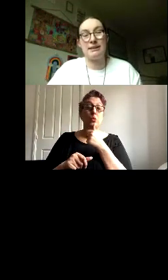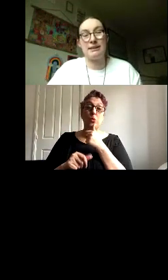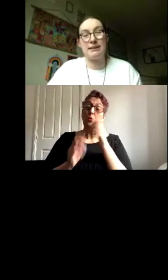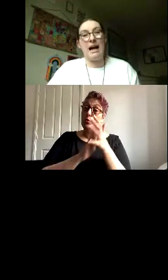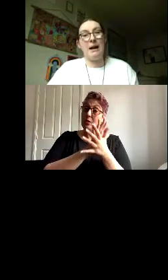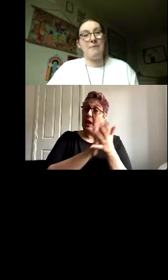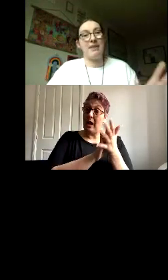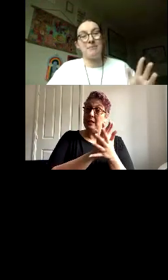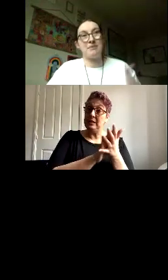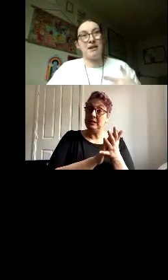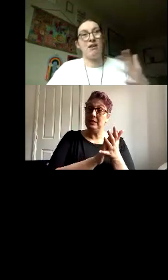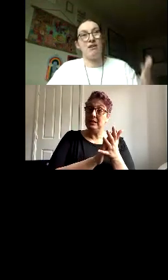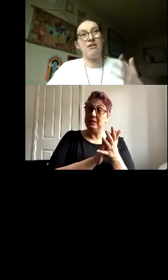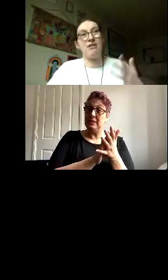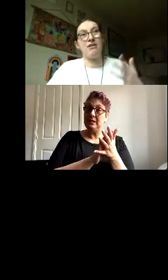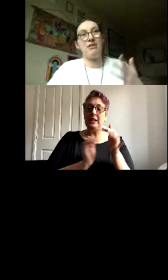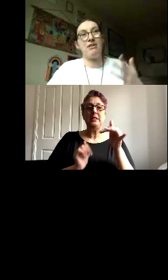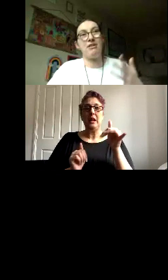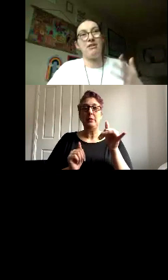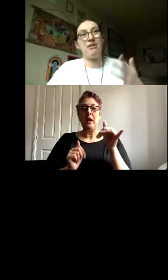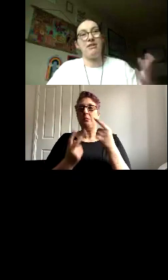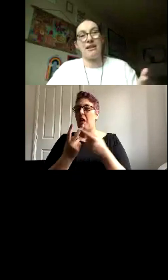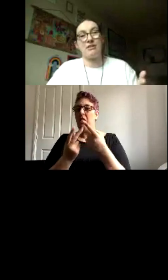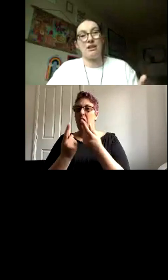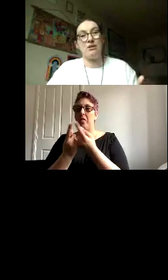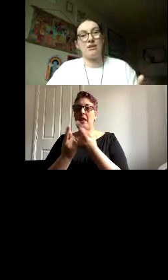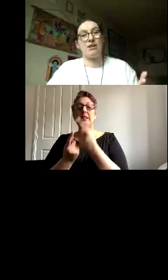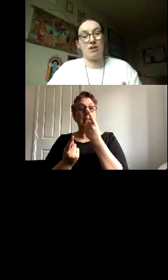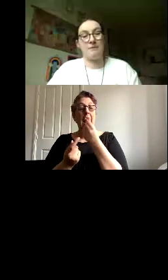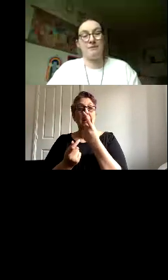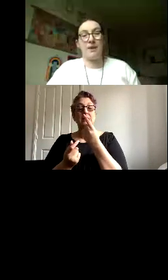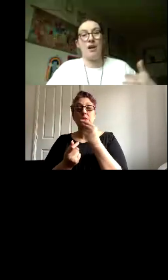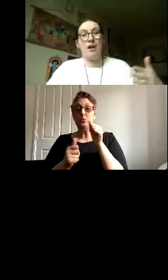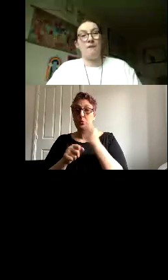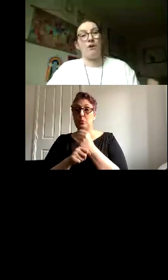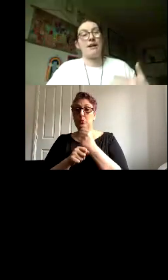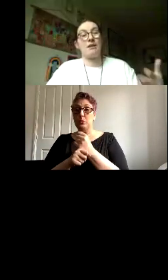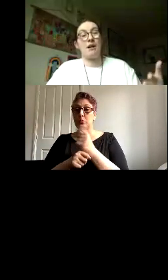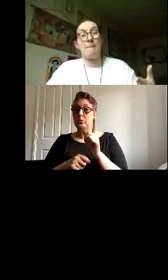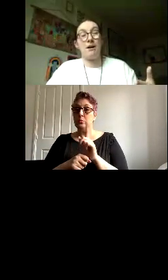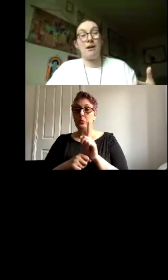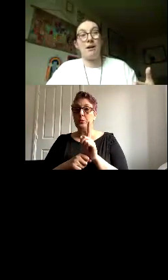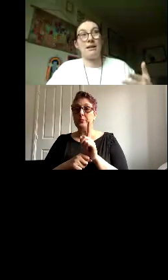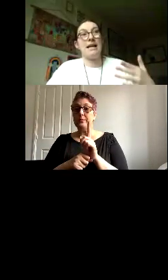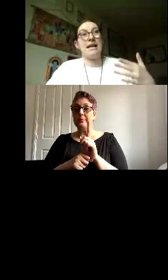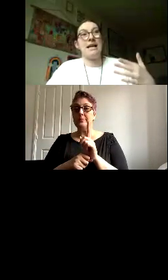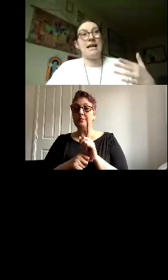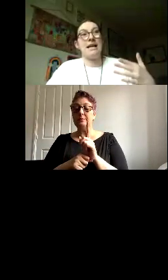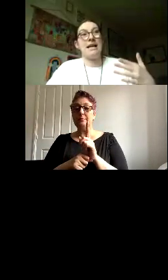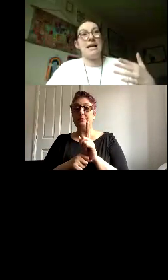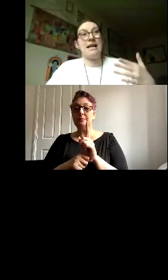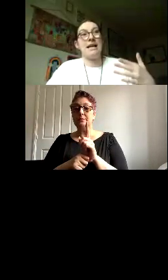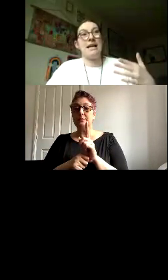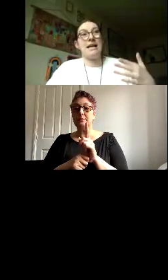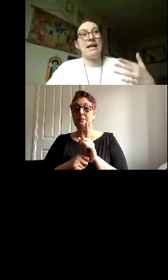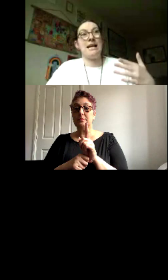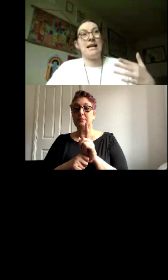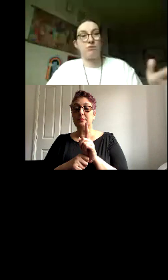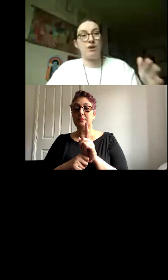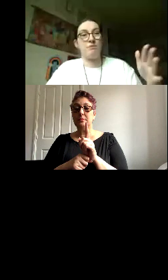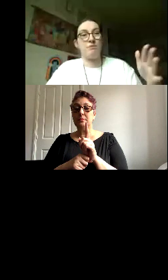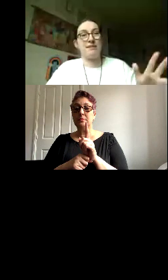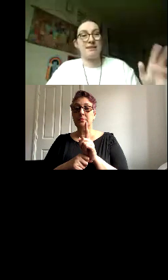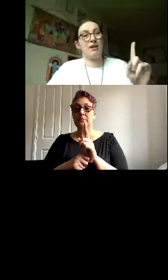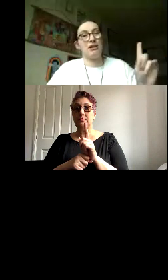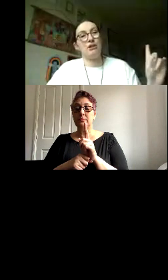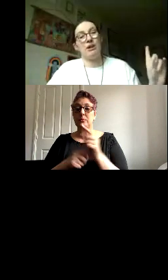users, then sometimes there are other things to do to get their attention. For example, coming to a really